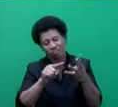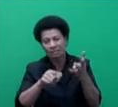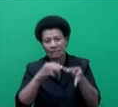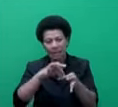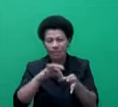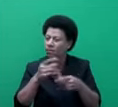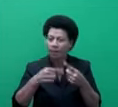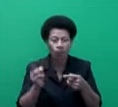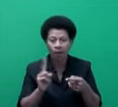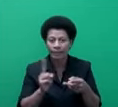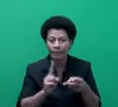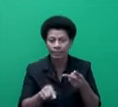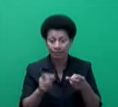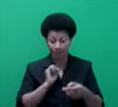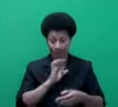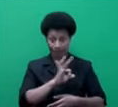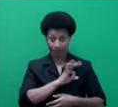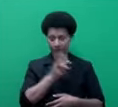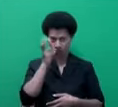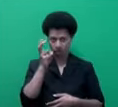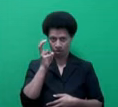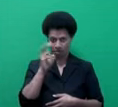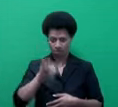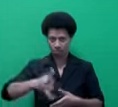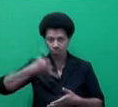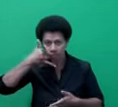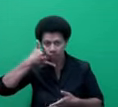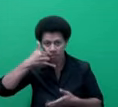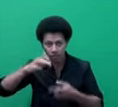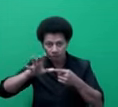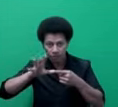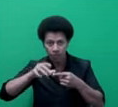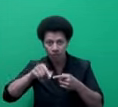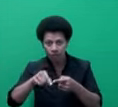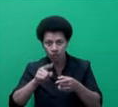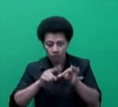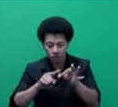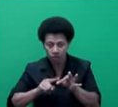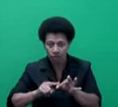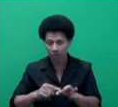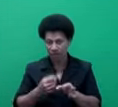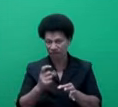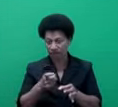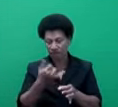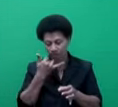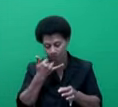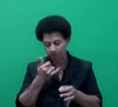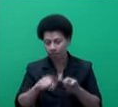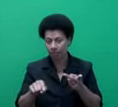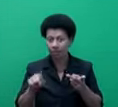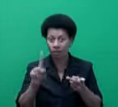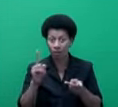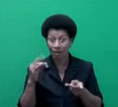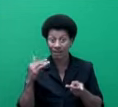elections. And call center staff were actually trained to answer frequently asked questions. And there was also the